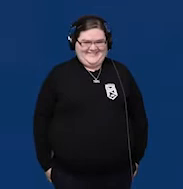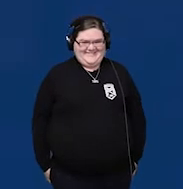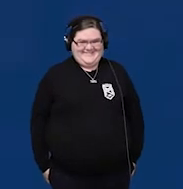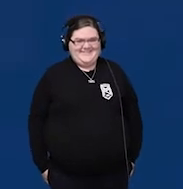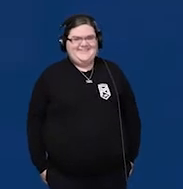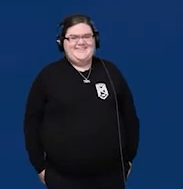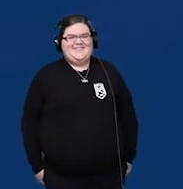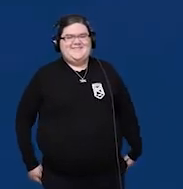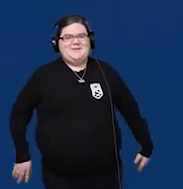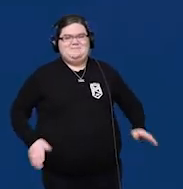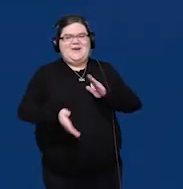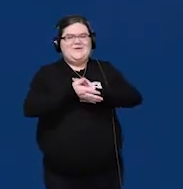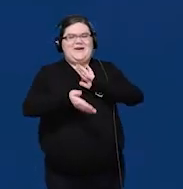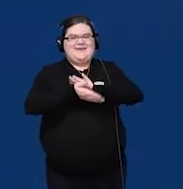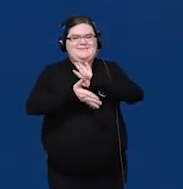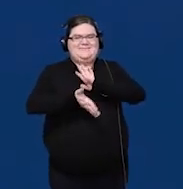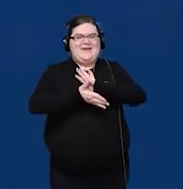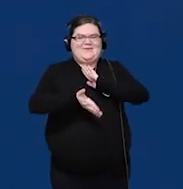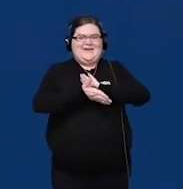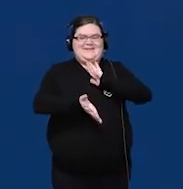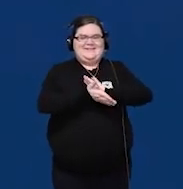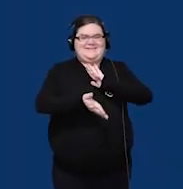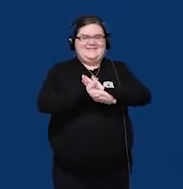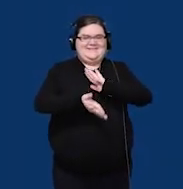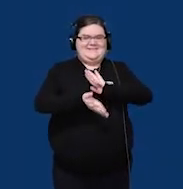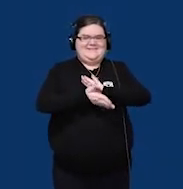Alright. Alright. Big win.